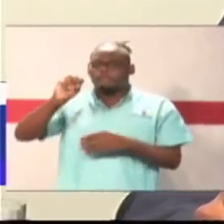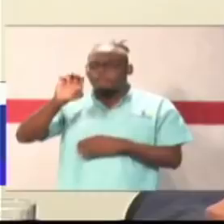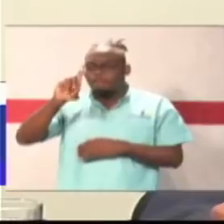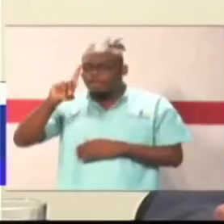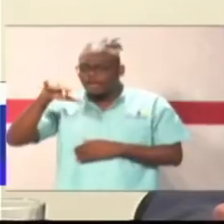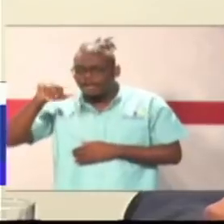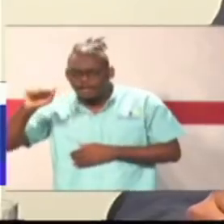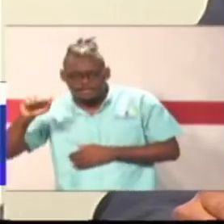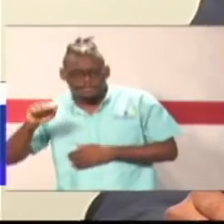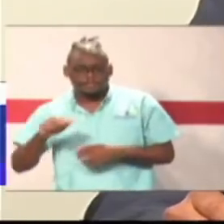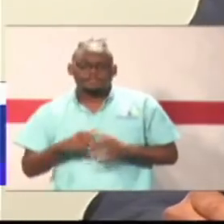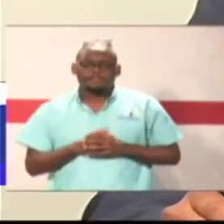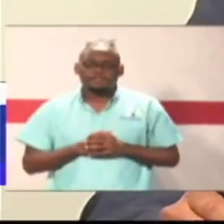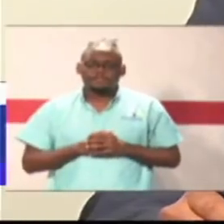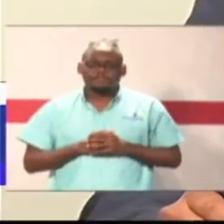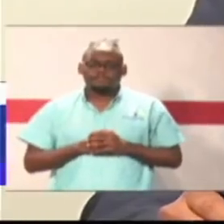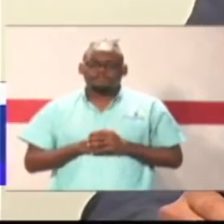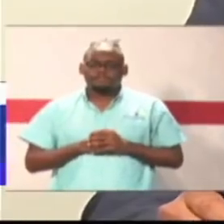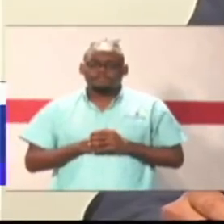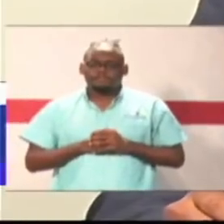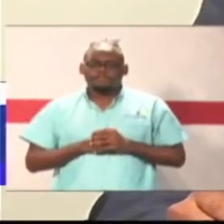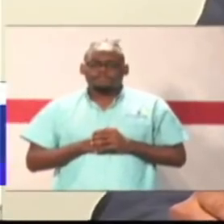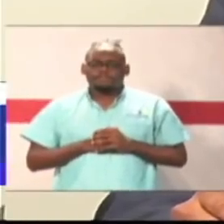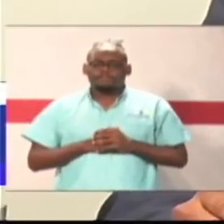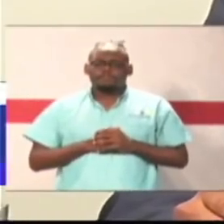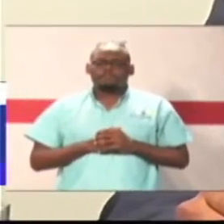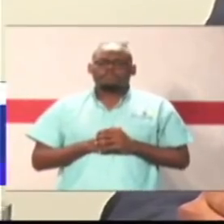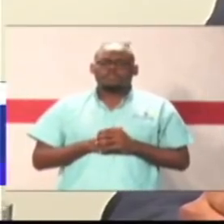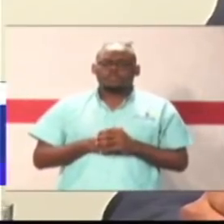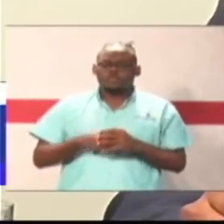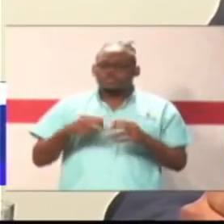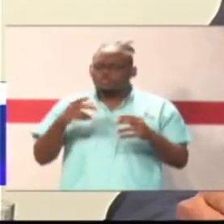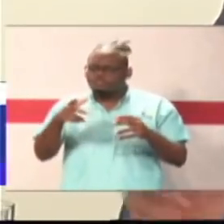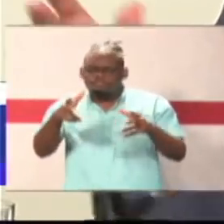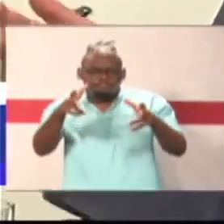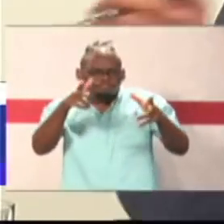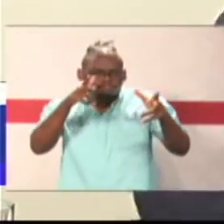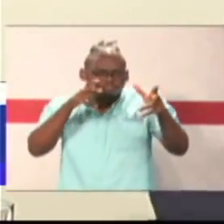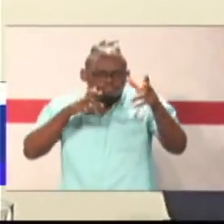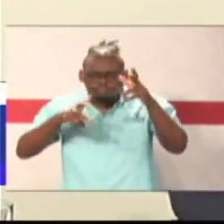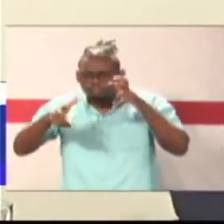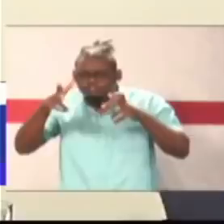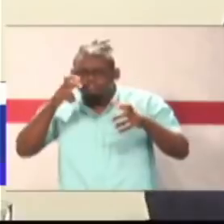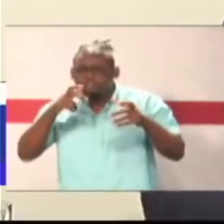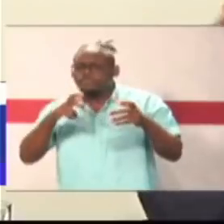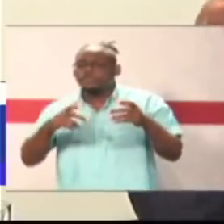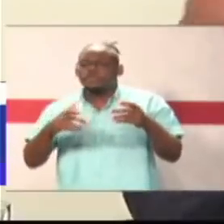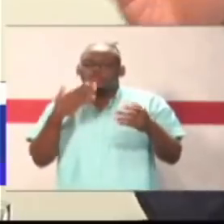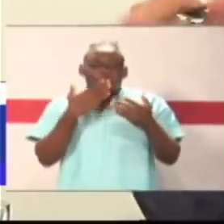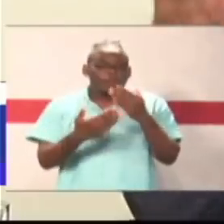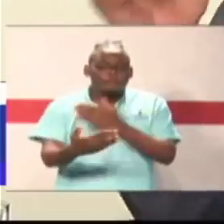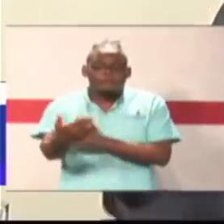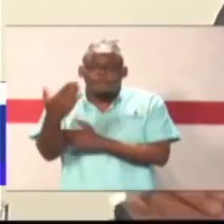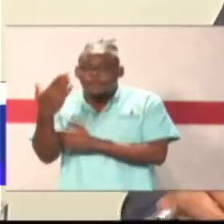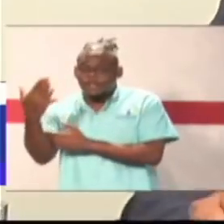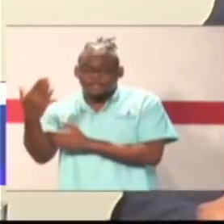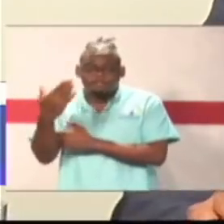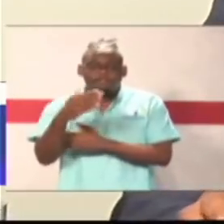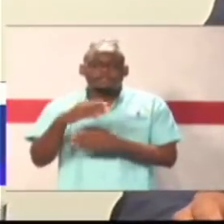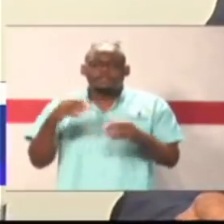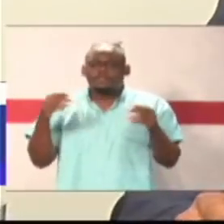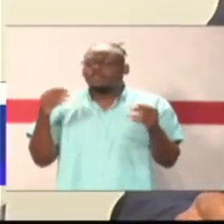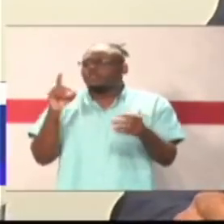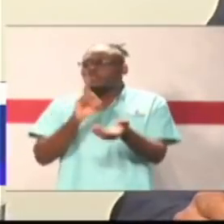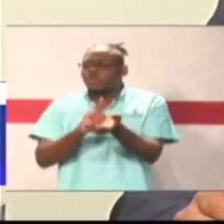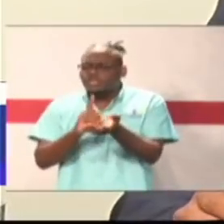and listeners on the different platforms. Very good morning to you. So Dr. Hines would have given you the